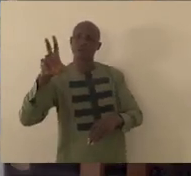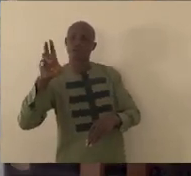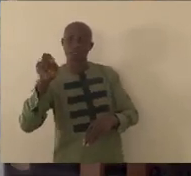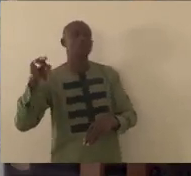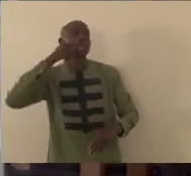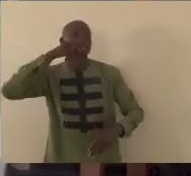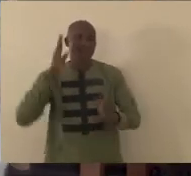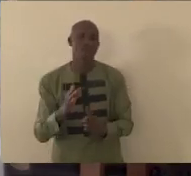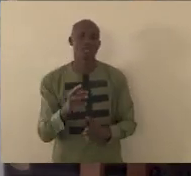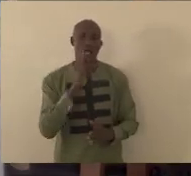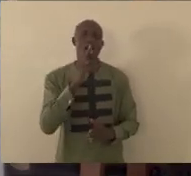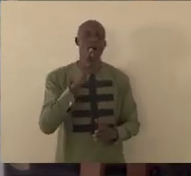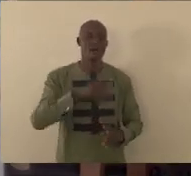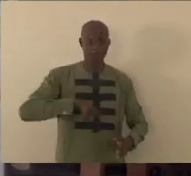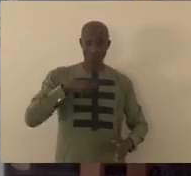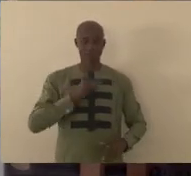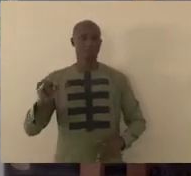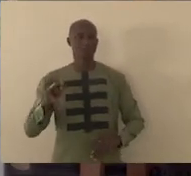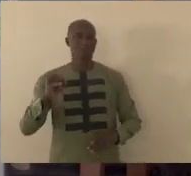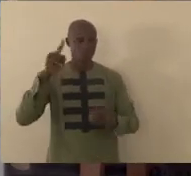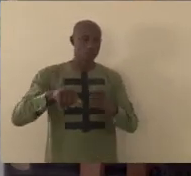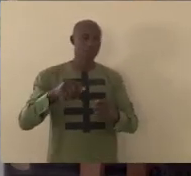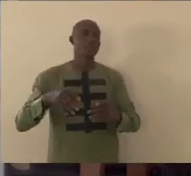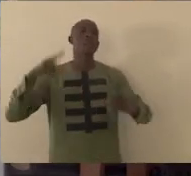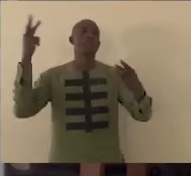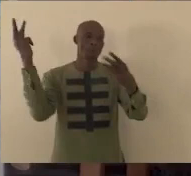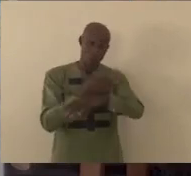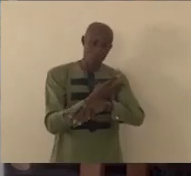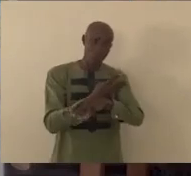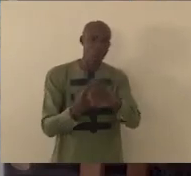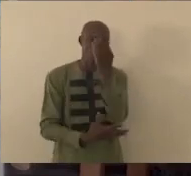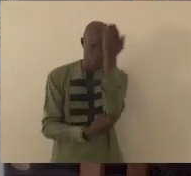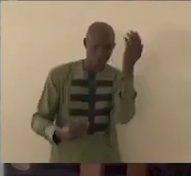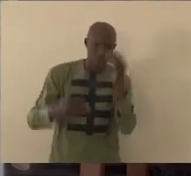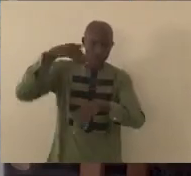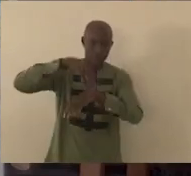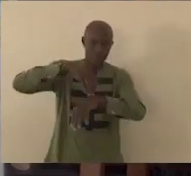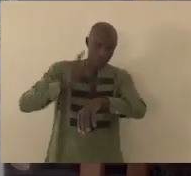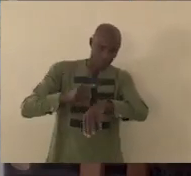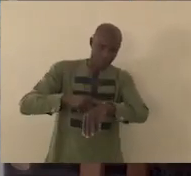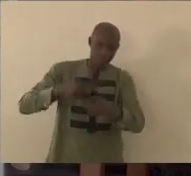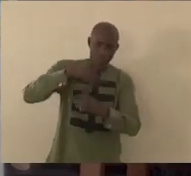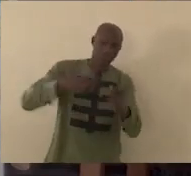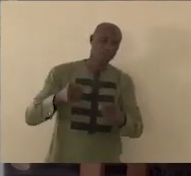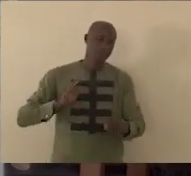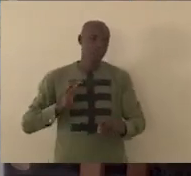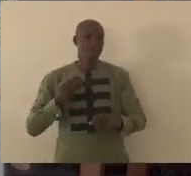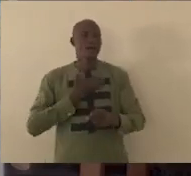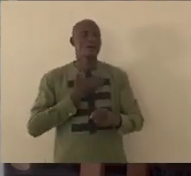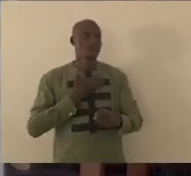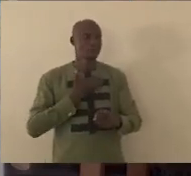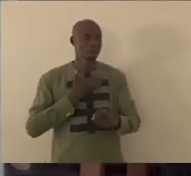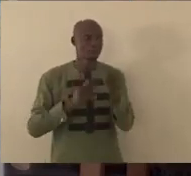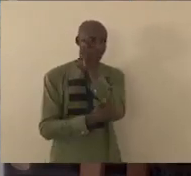million Nigerians are living in what they call multidimensional poverty, at a time when our country brandishes the